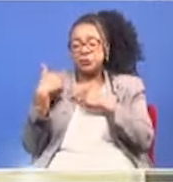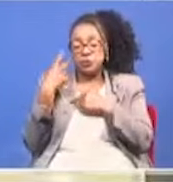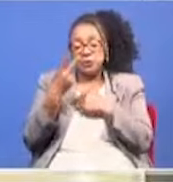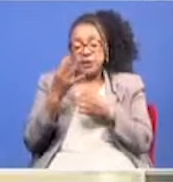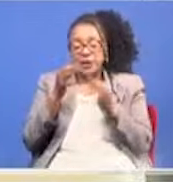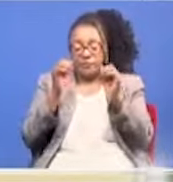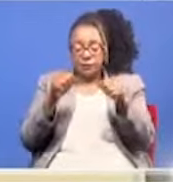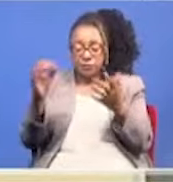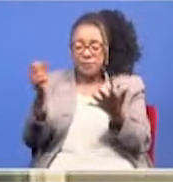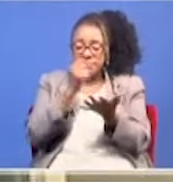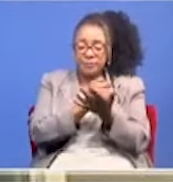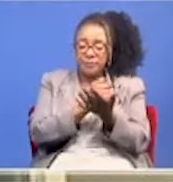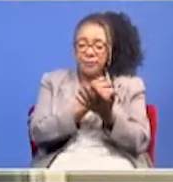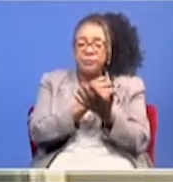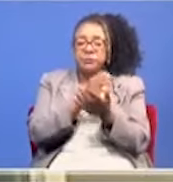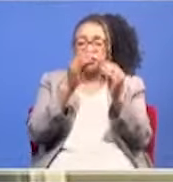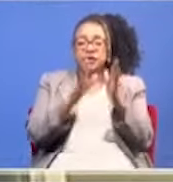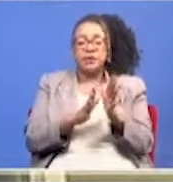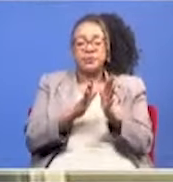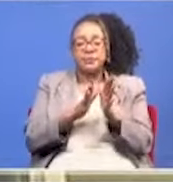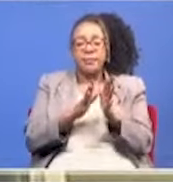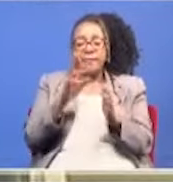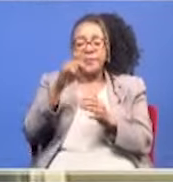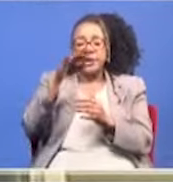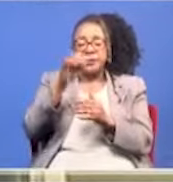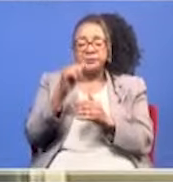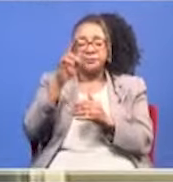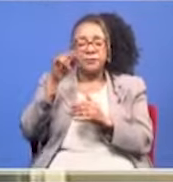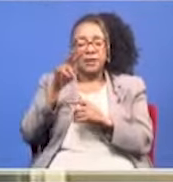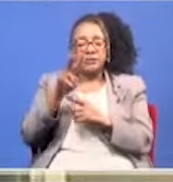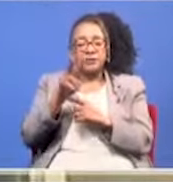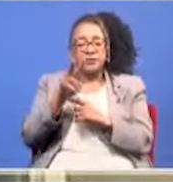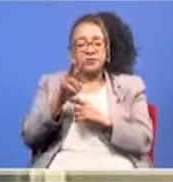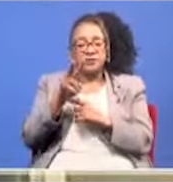will reinstate the embattled teacher. Gena Kirori, NTV.